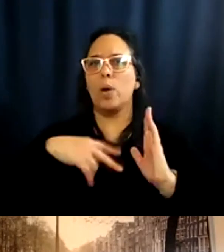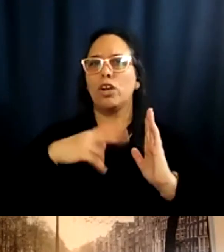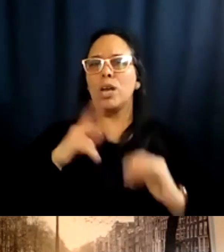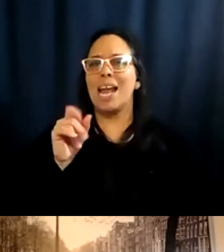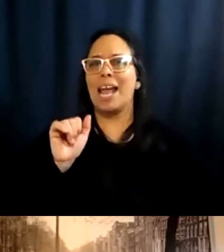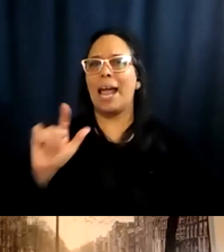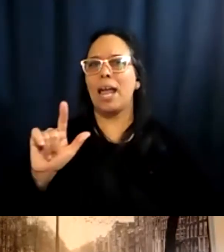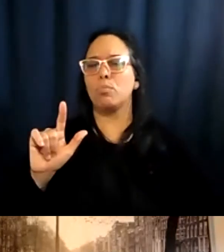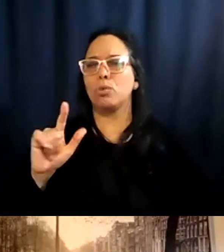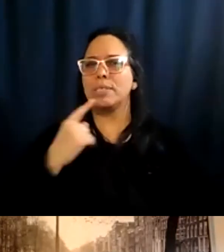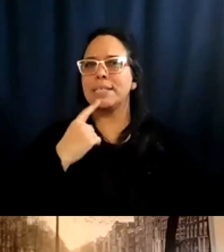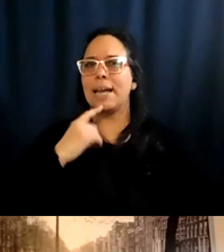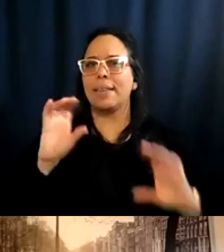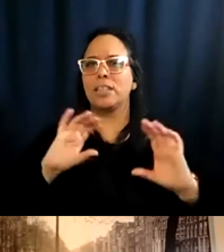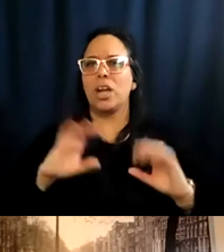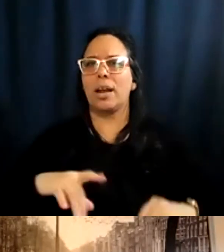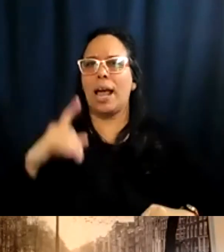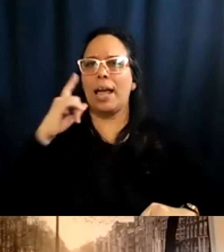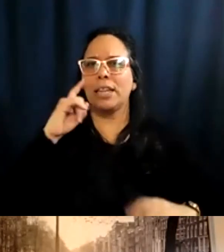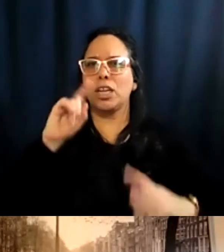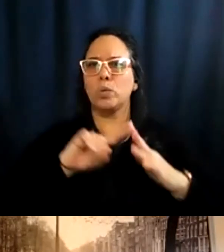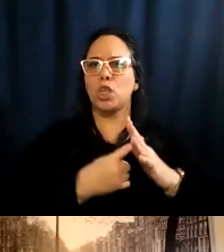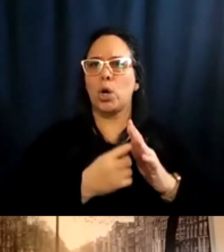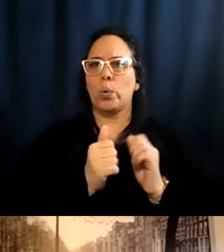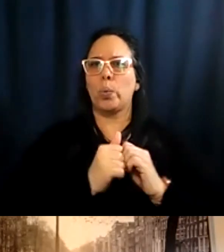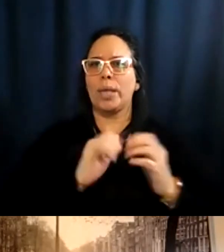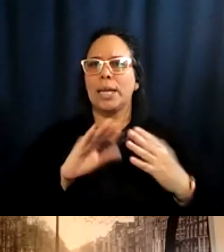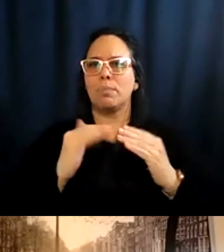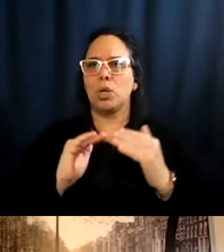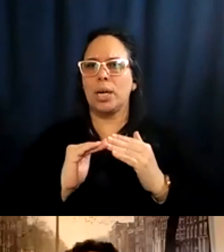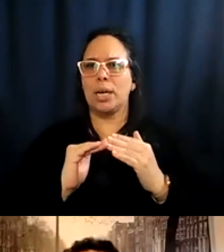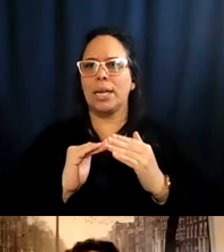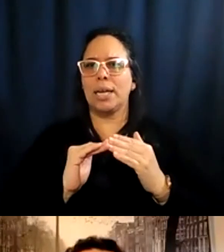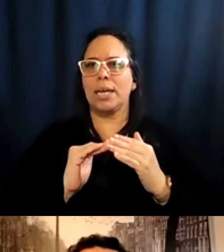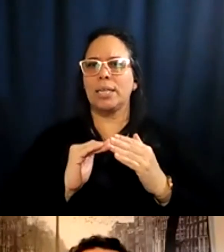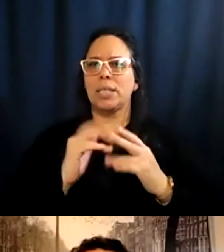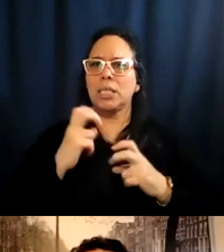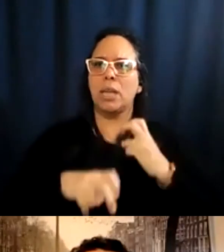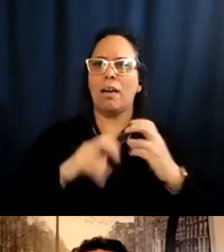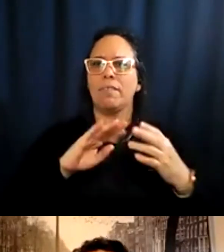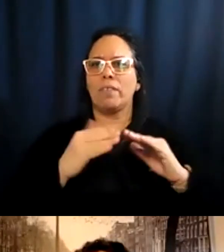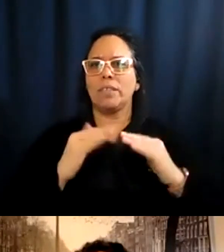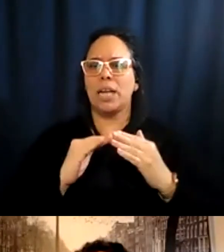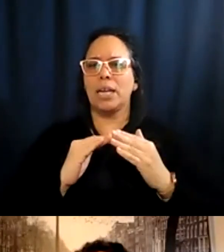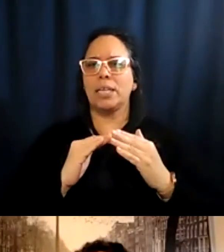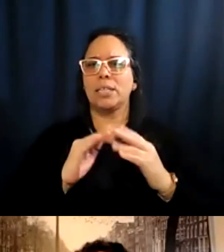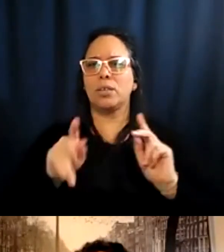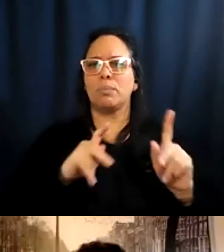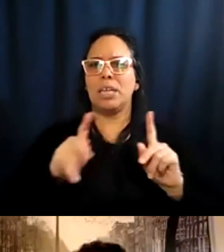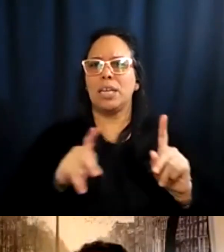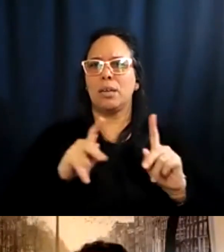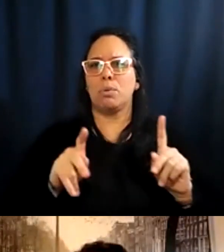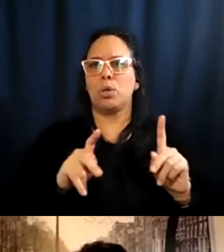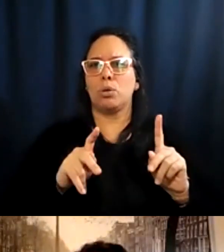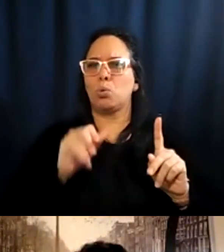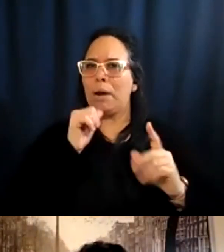chat. I think we start with our communities, have those tough conversations with people not here for these courses